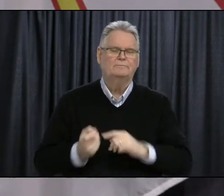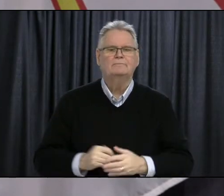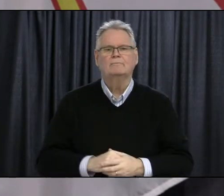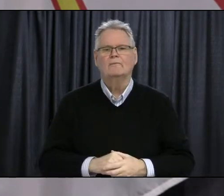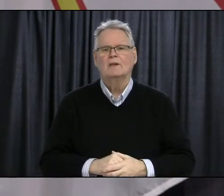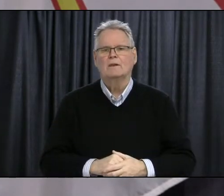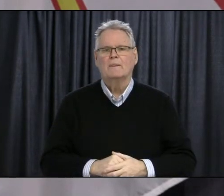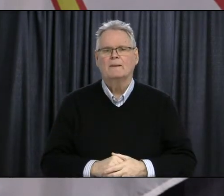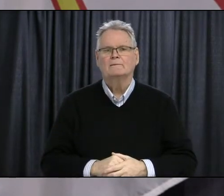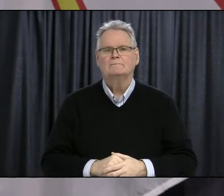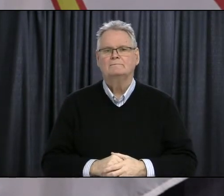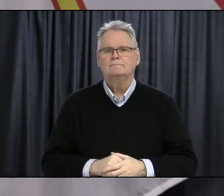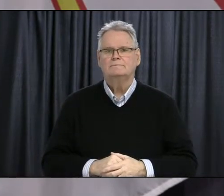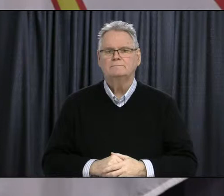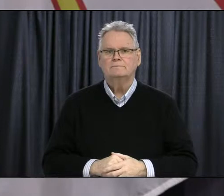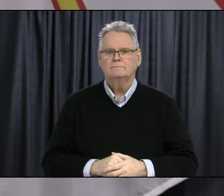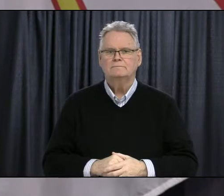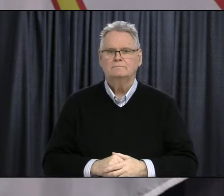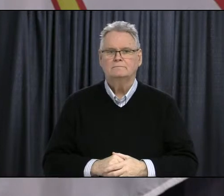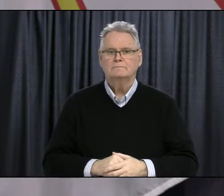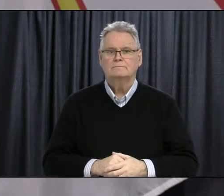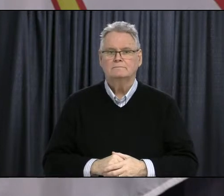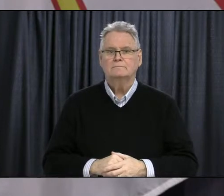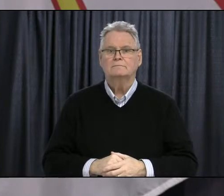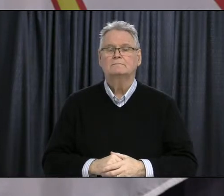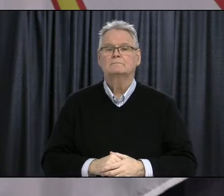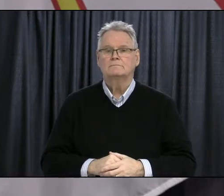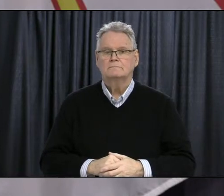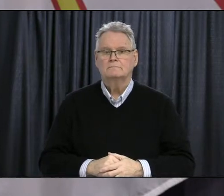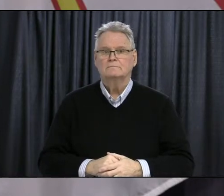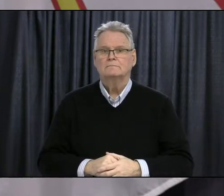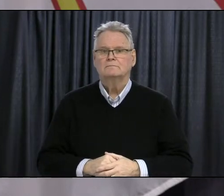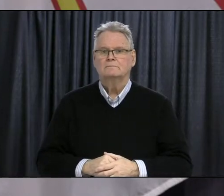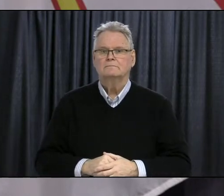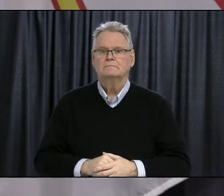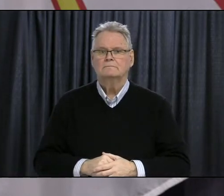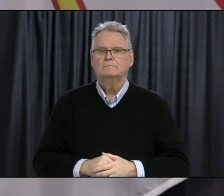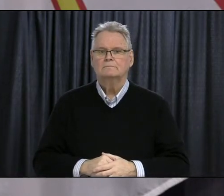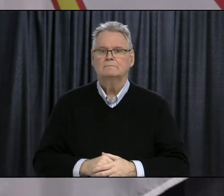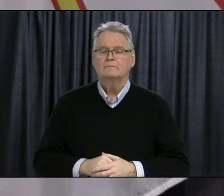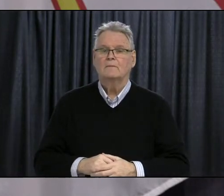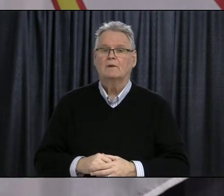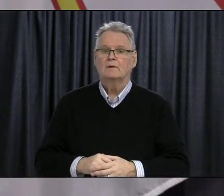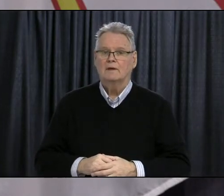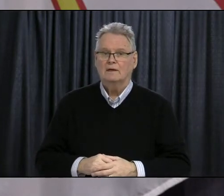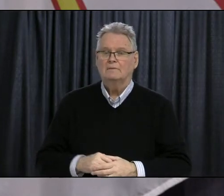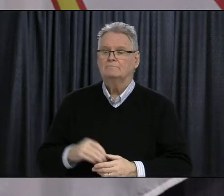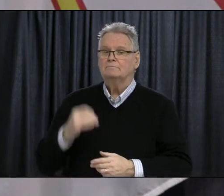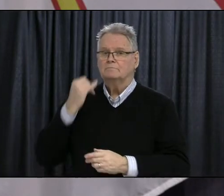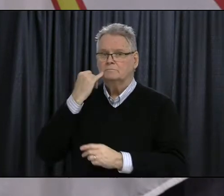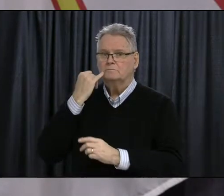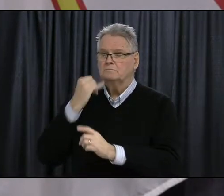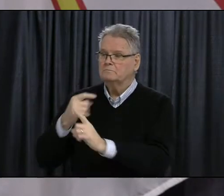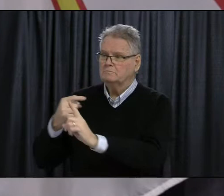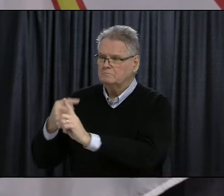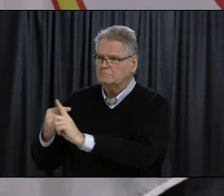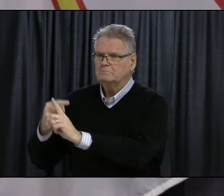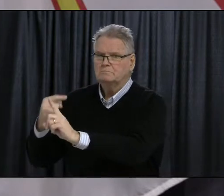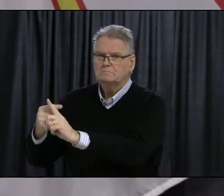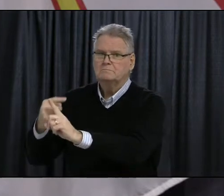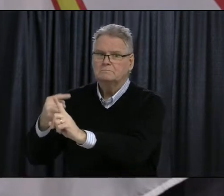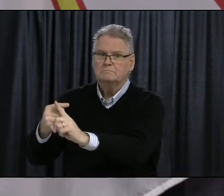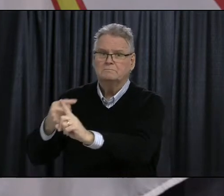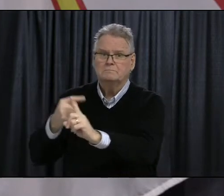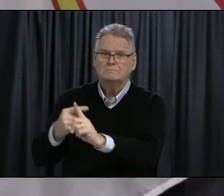So if you have a positive case and you do the contact tracing, then all of their contacts have to quarantine. If those people are unwell,